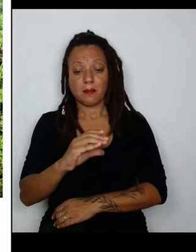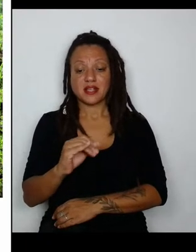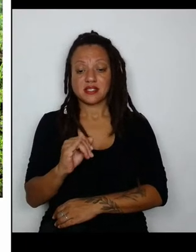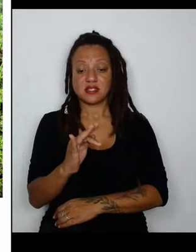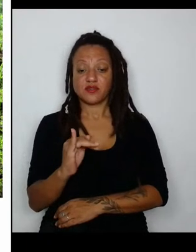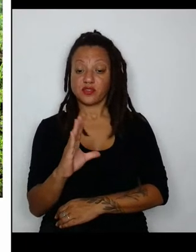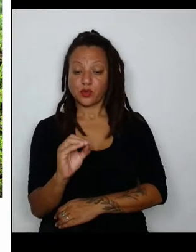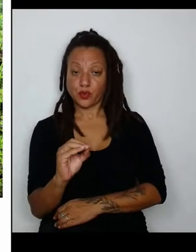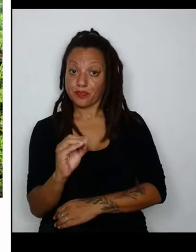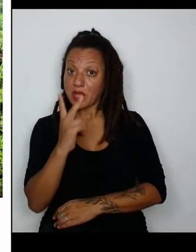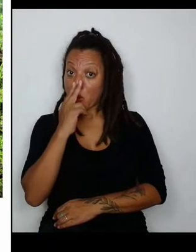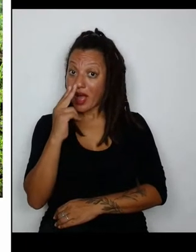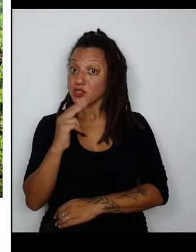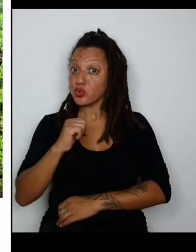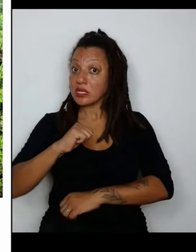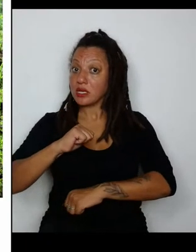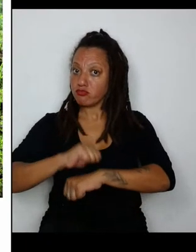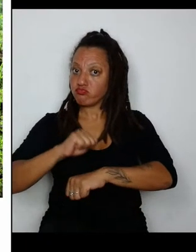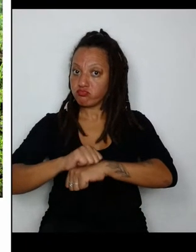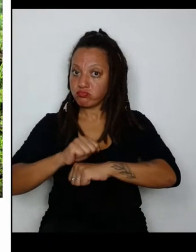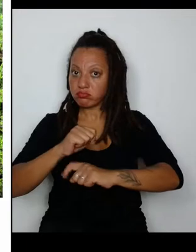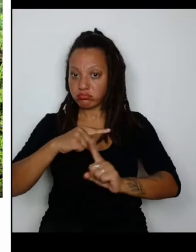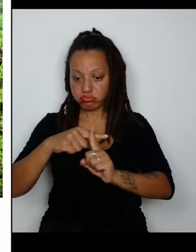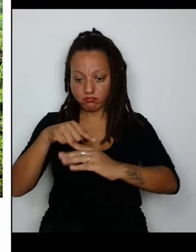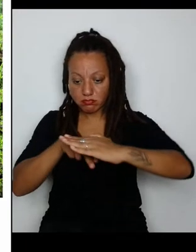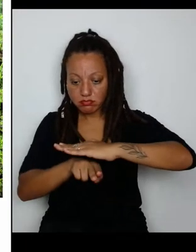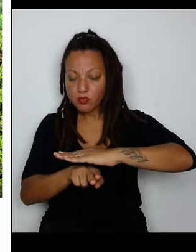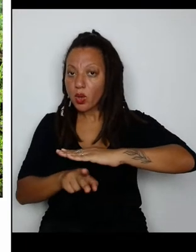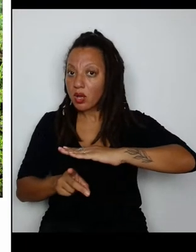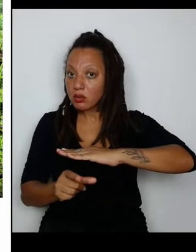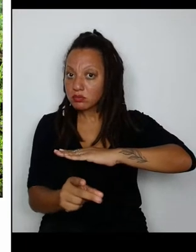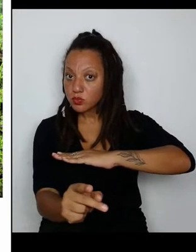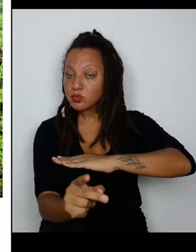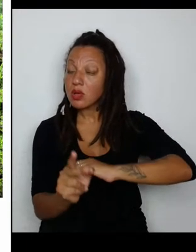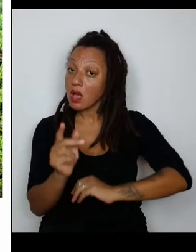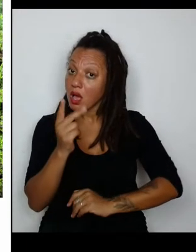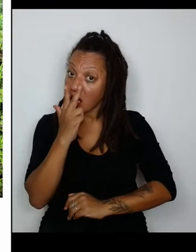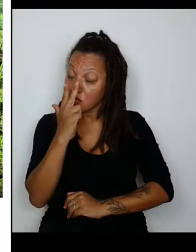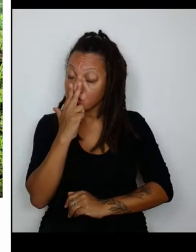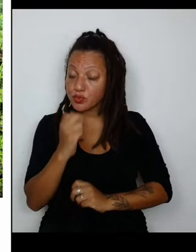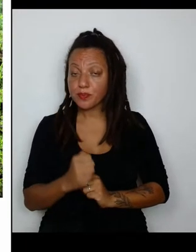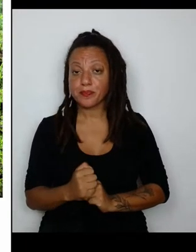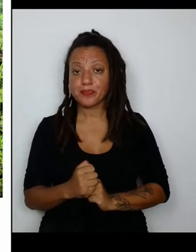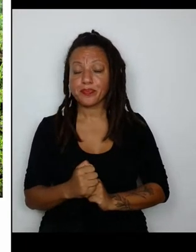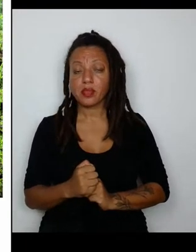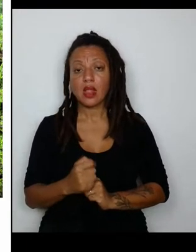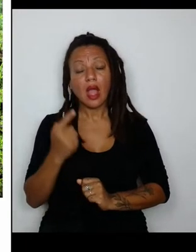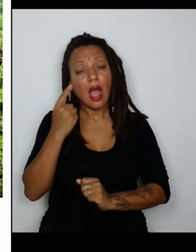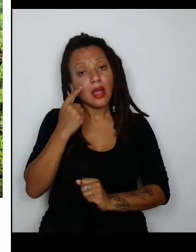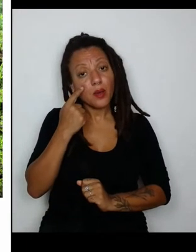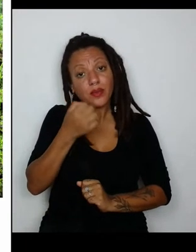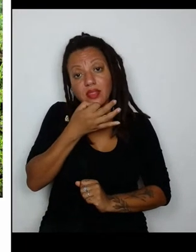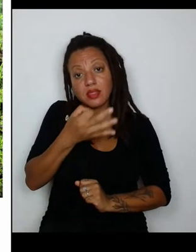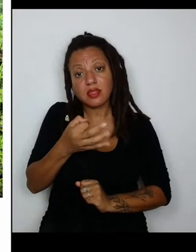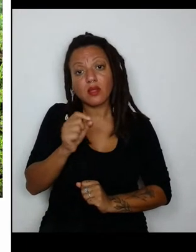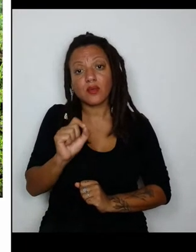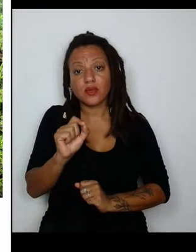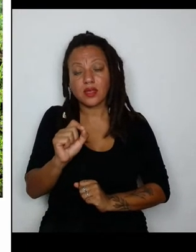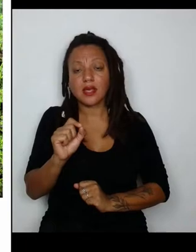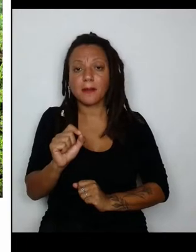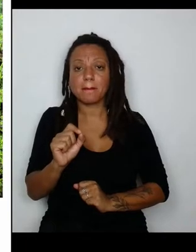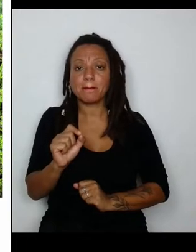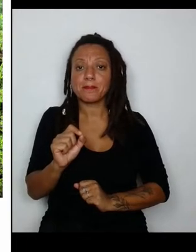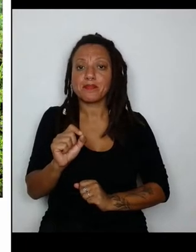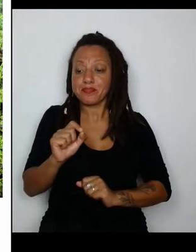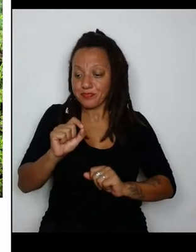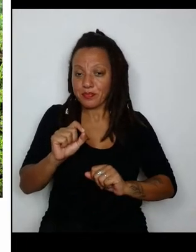that essay i suggested that we take a material turn in our approach to gauguin that we consider both gauguin himself and the works he